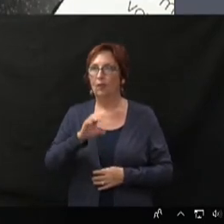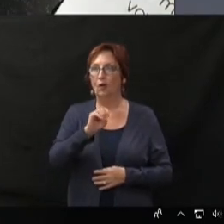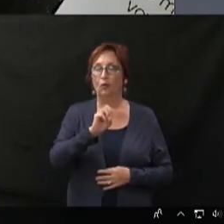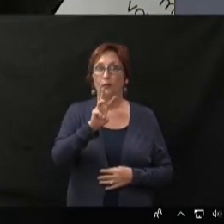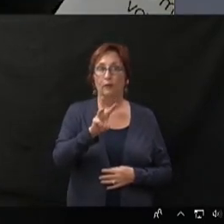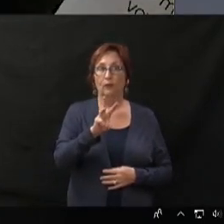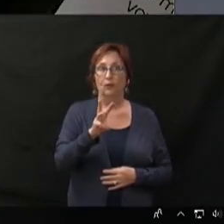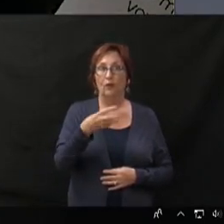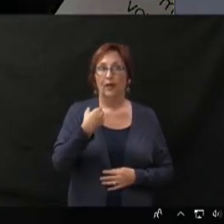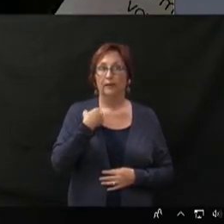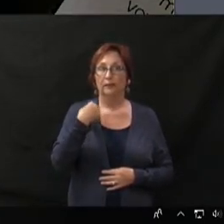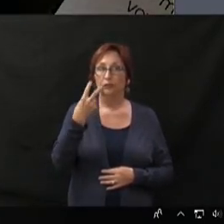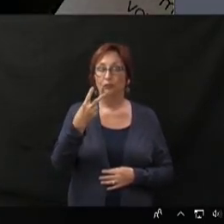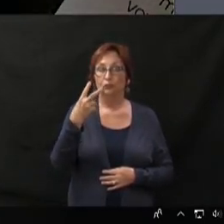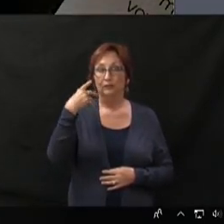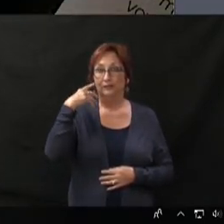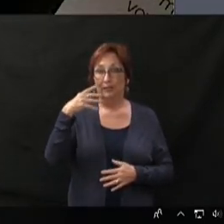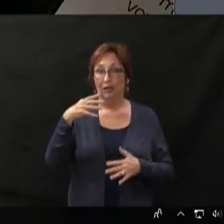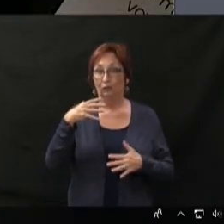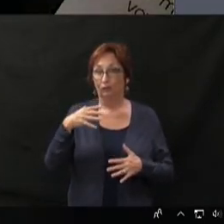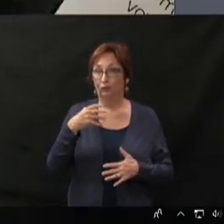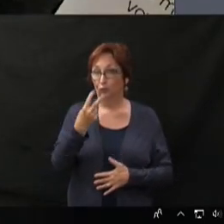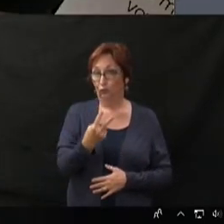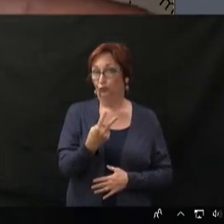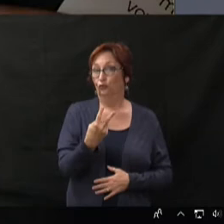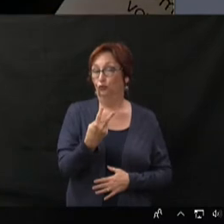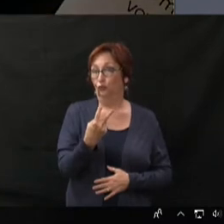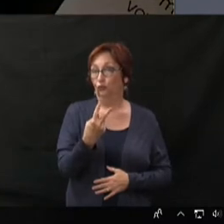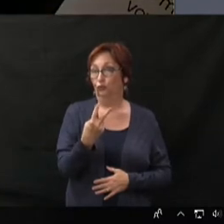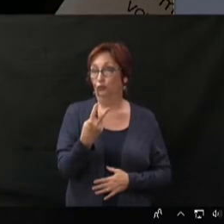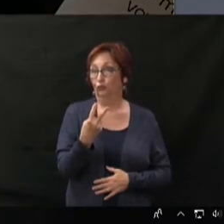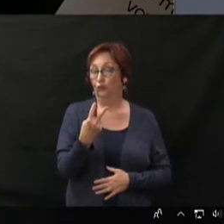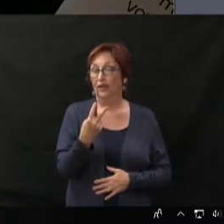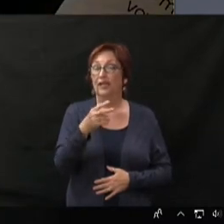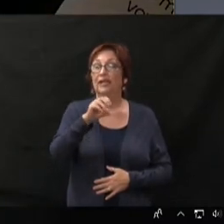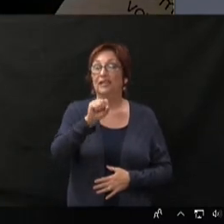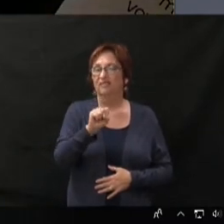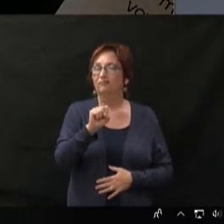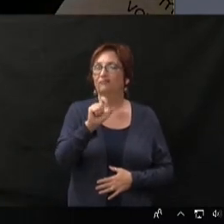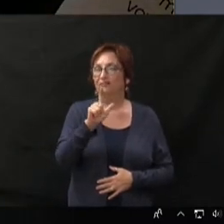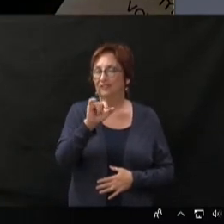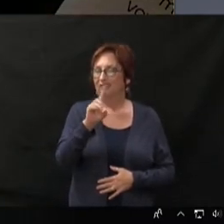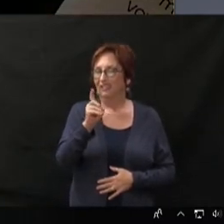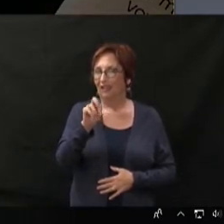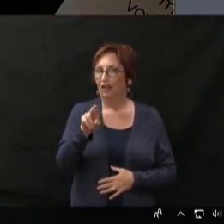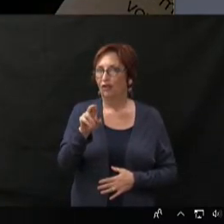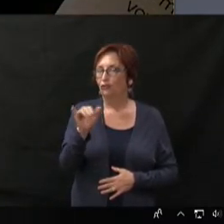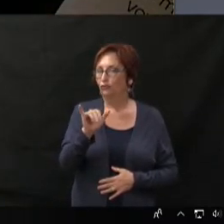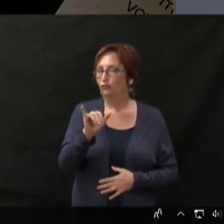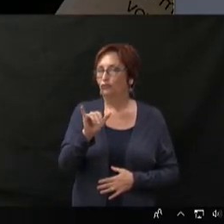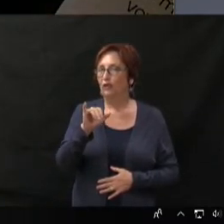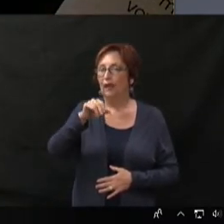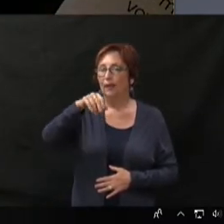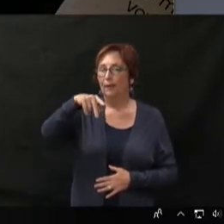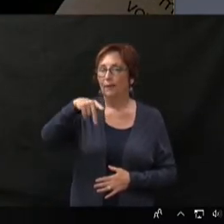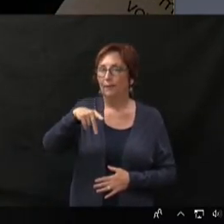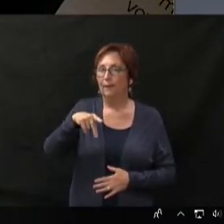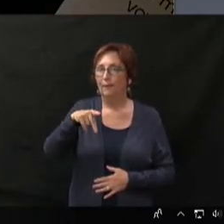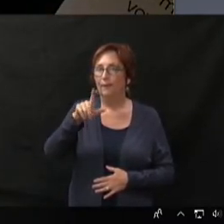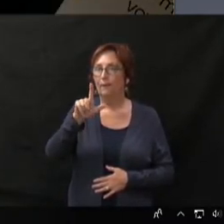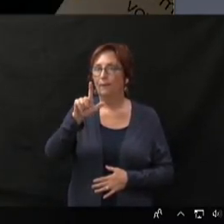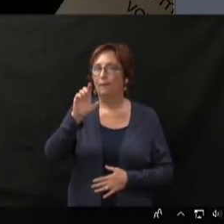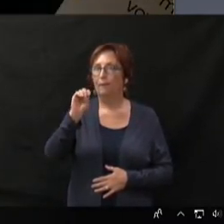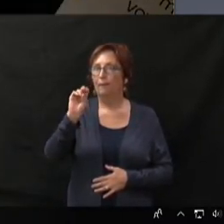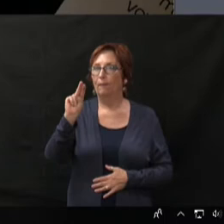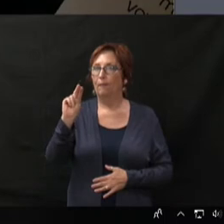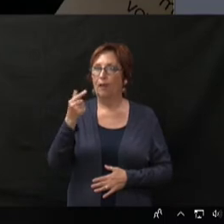O-W has two sounds. It's a slider, as in plow, and it says O,